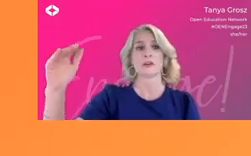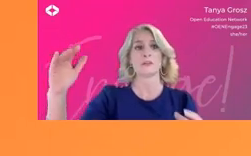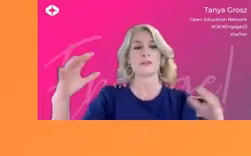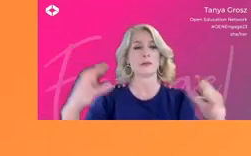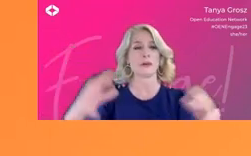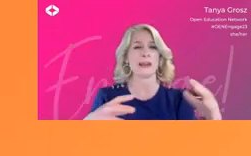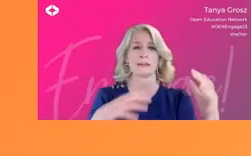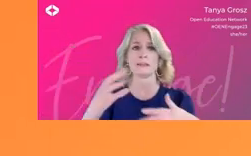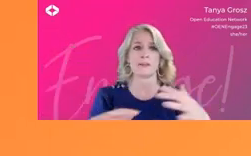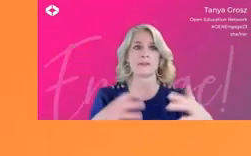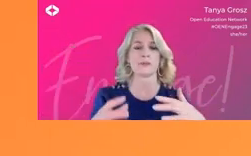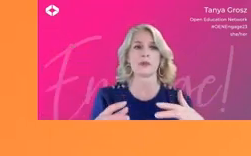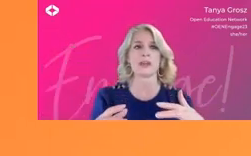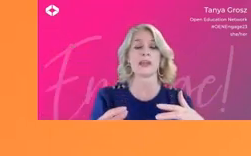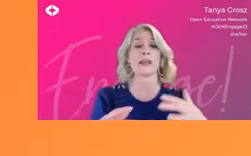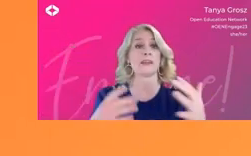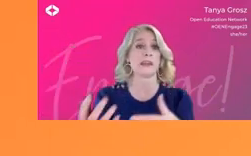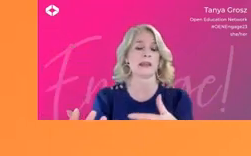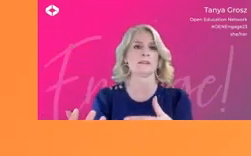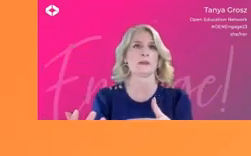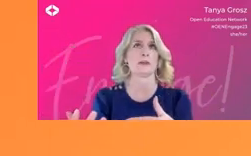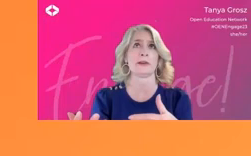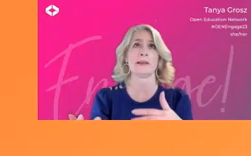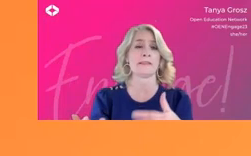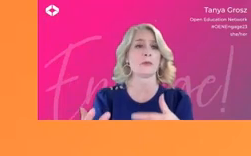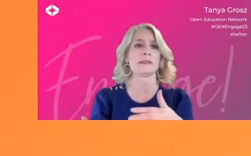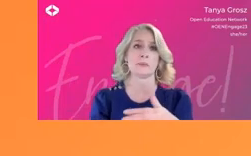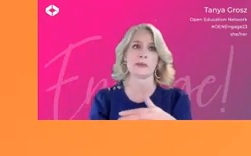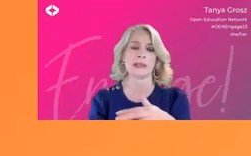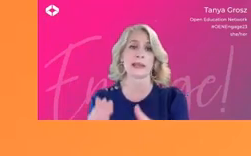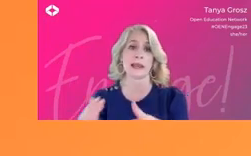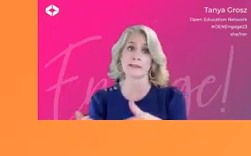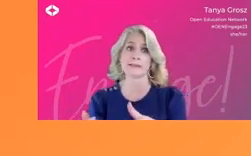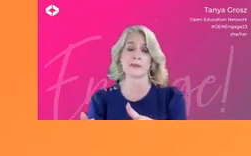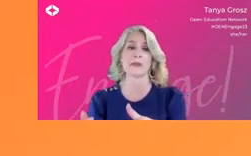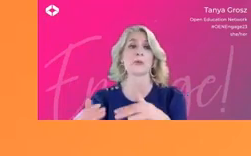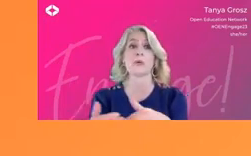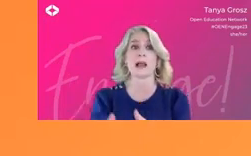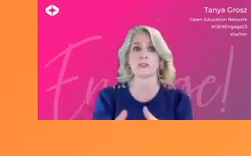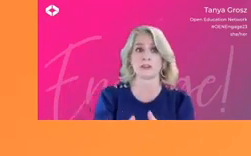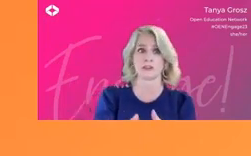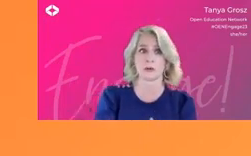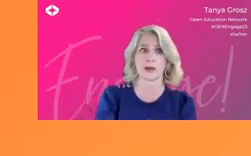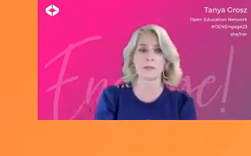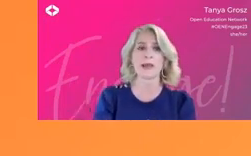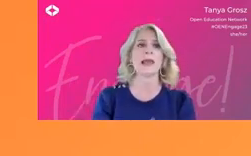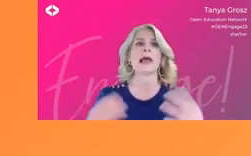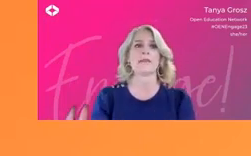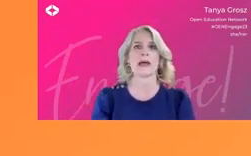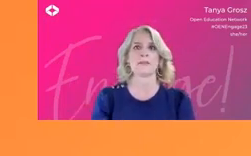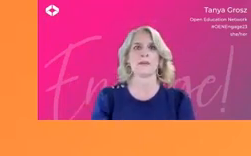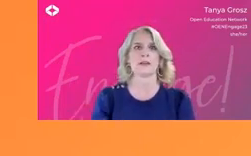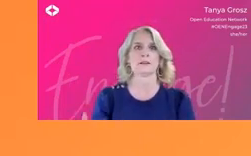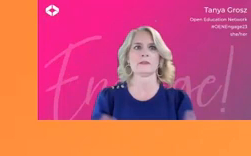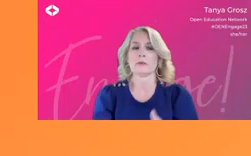in terms of creating a safe community. And then, like I said earlier, I think we typically had 8 to 10 people who actually showed up,